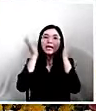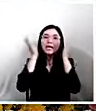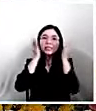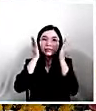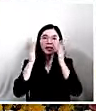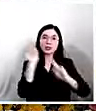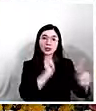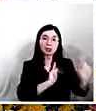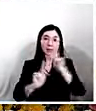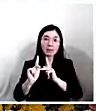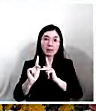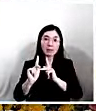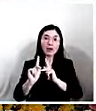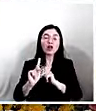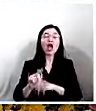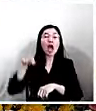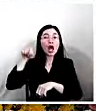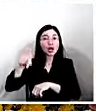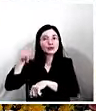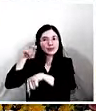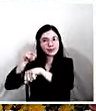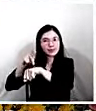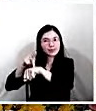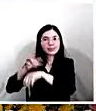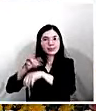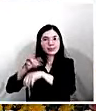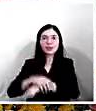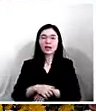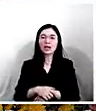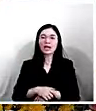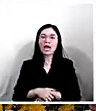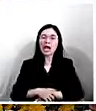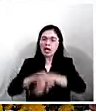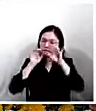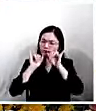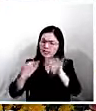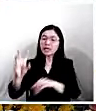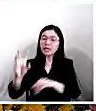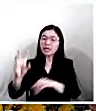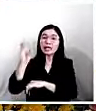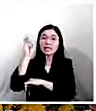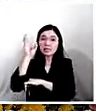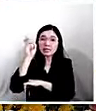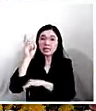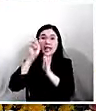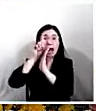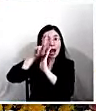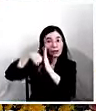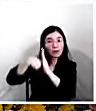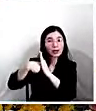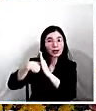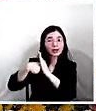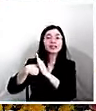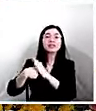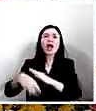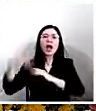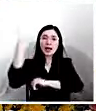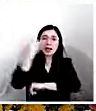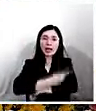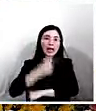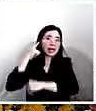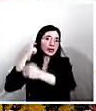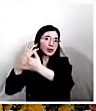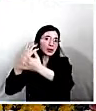his parish. He spent 16 hours a day in confessional and have